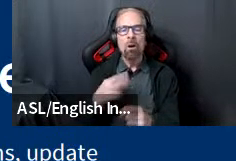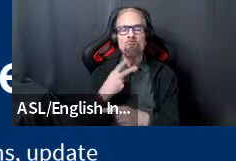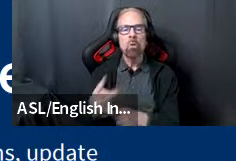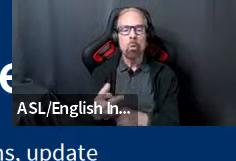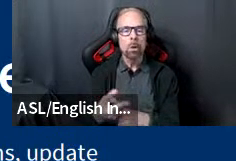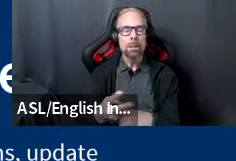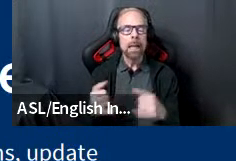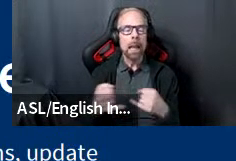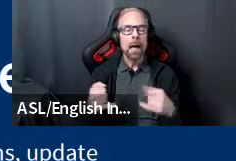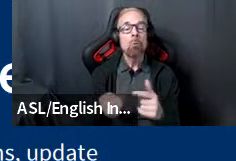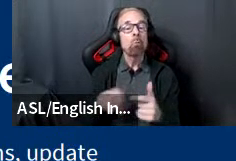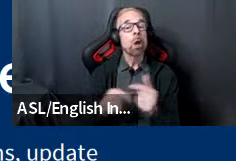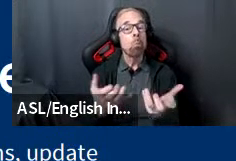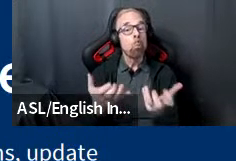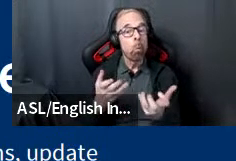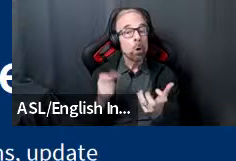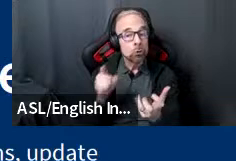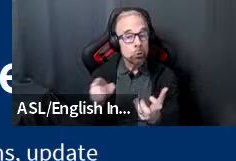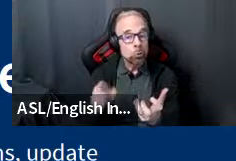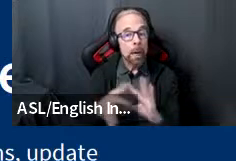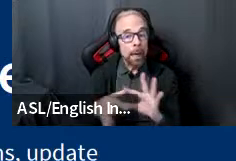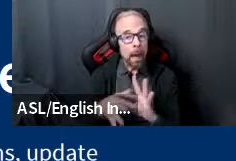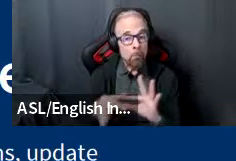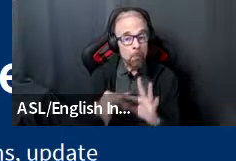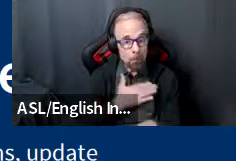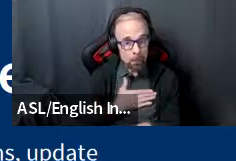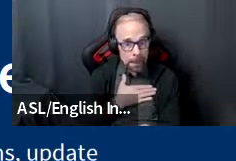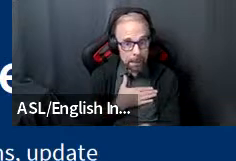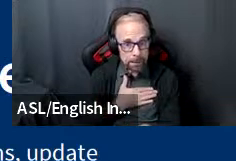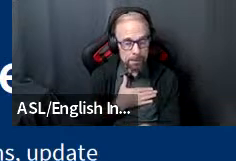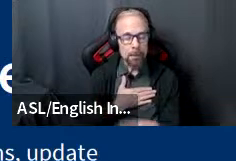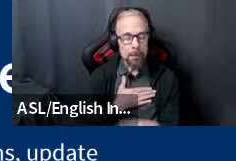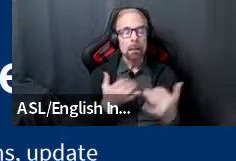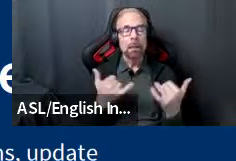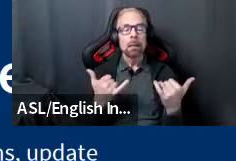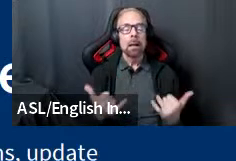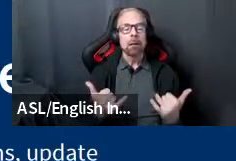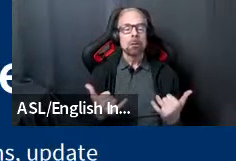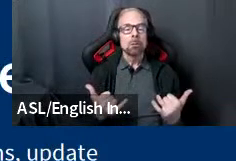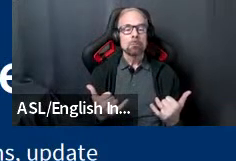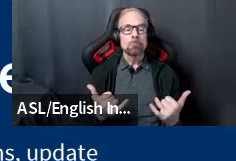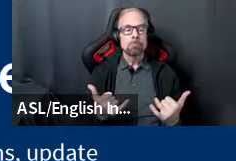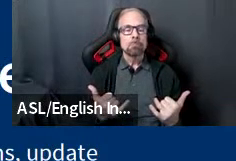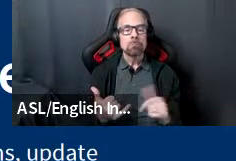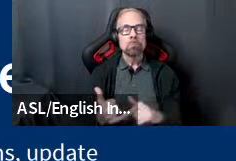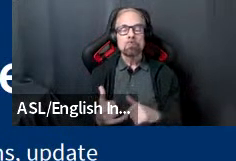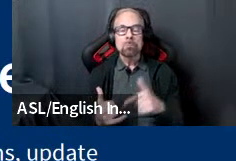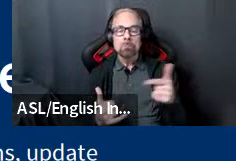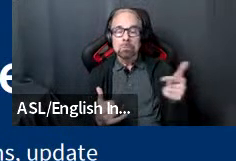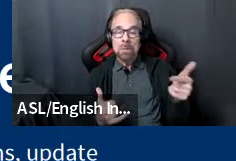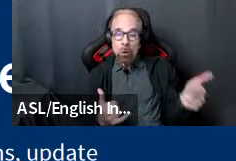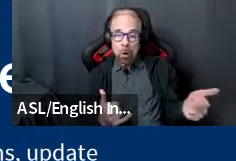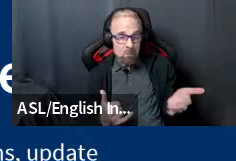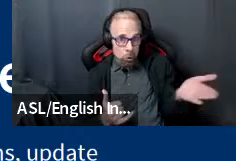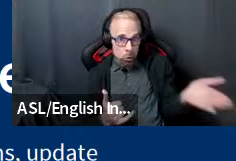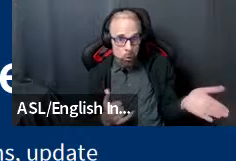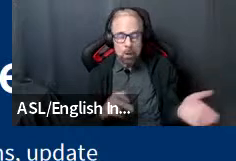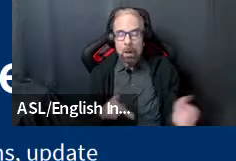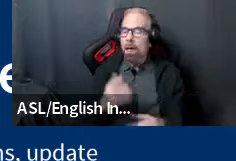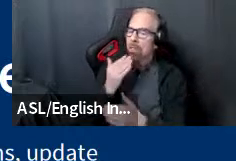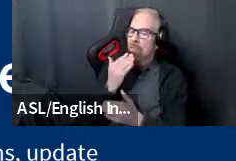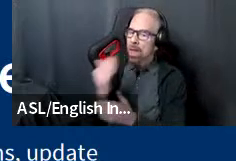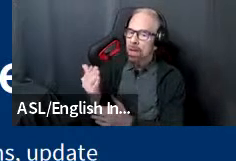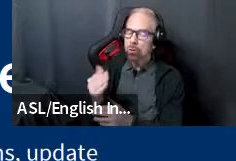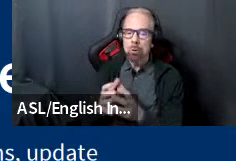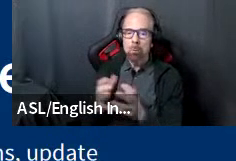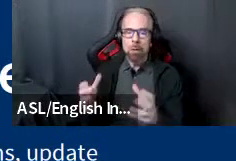want you to comment, please. And with that, Bria, I'm going to turn it back over to you. Great, thank you so